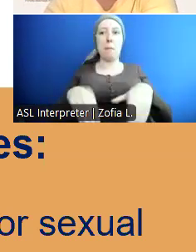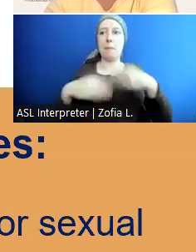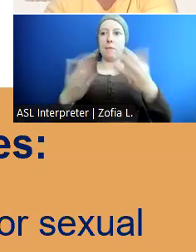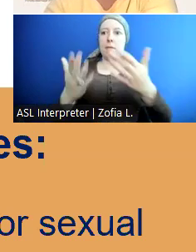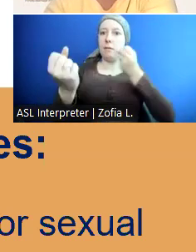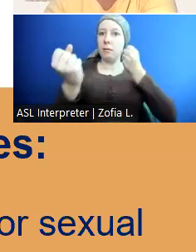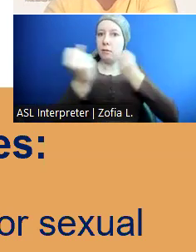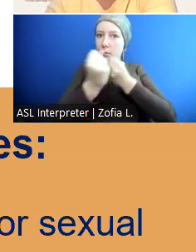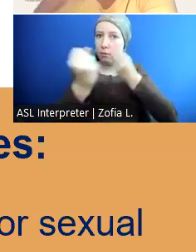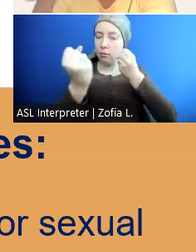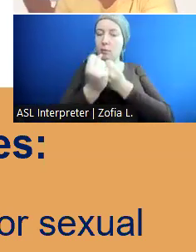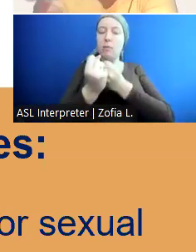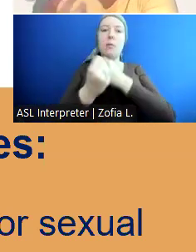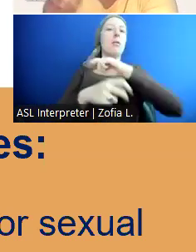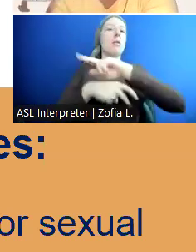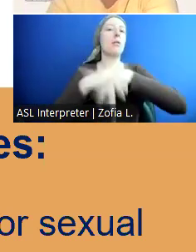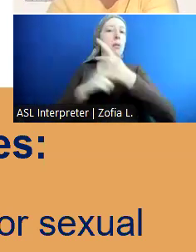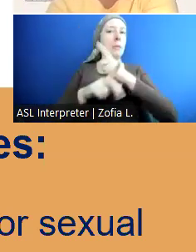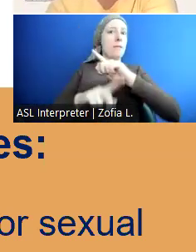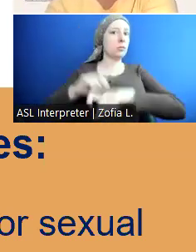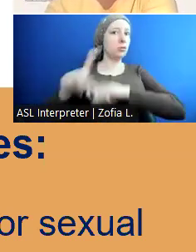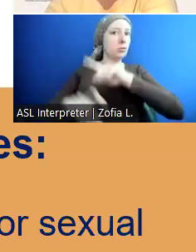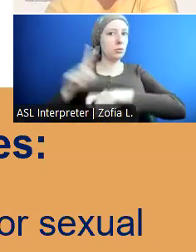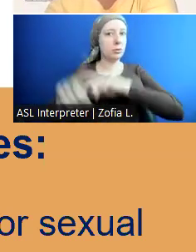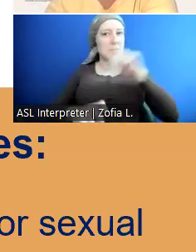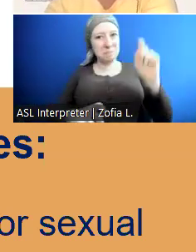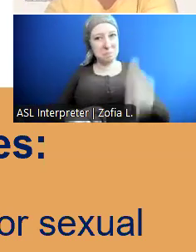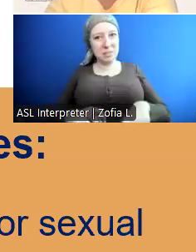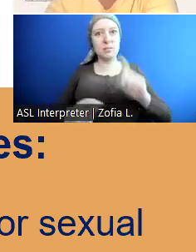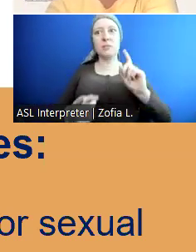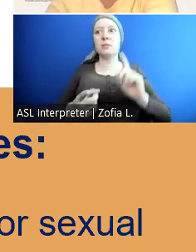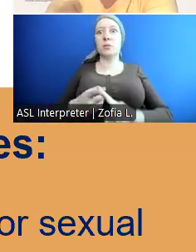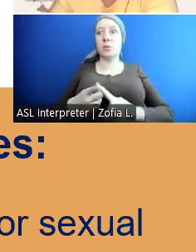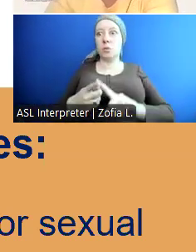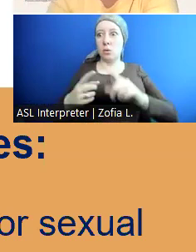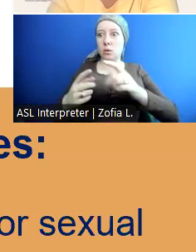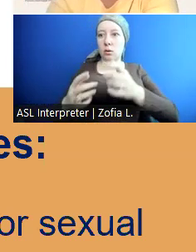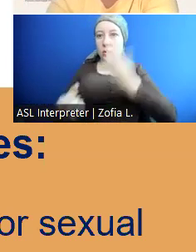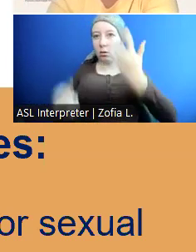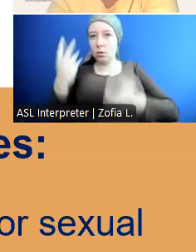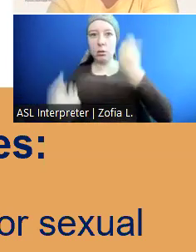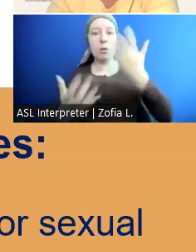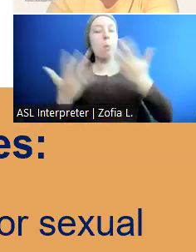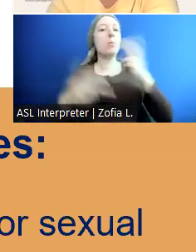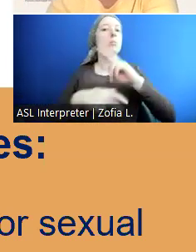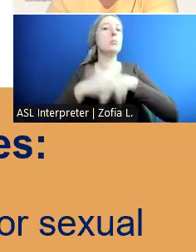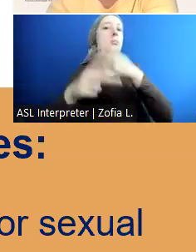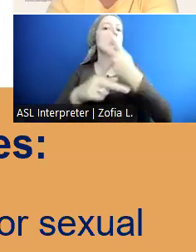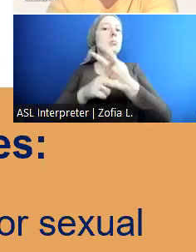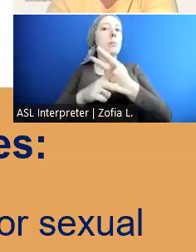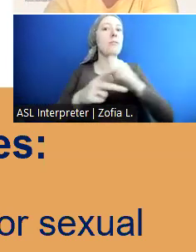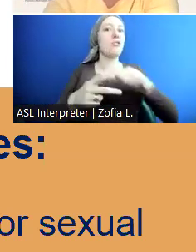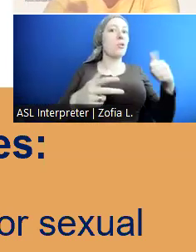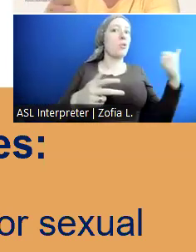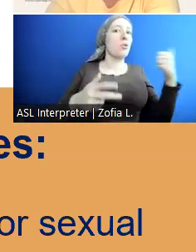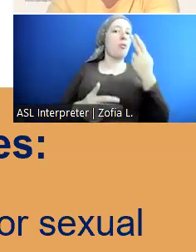support and the sort of questioning that you may need to uncover those types of accompanying harms,